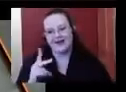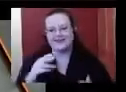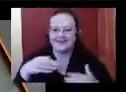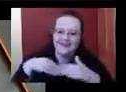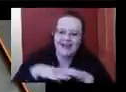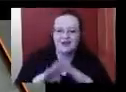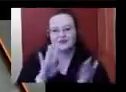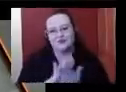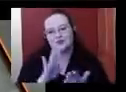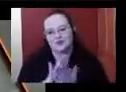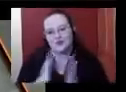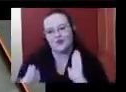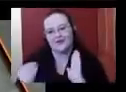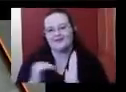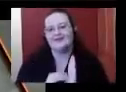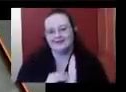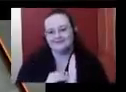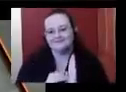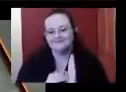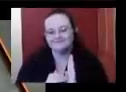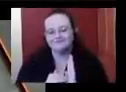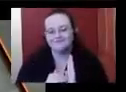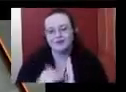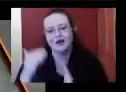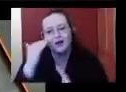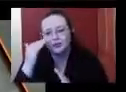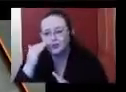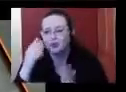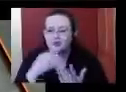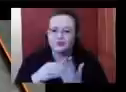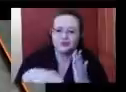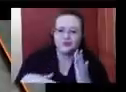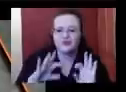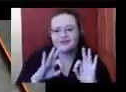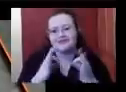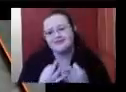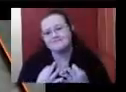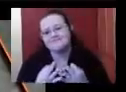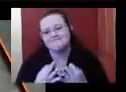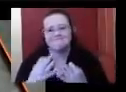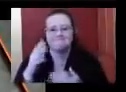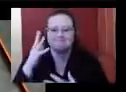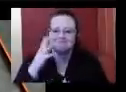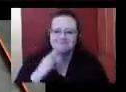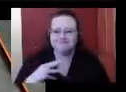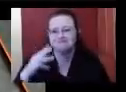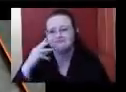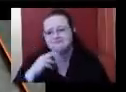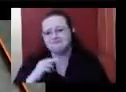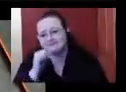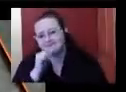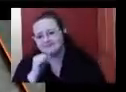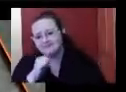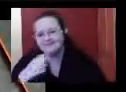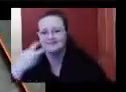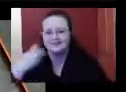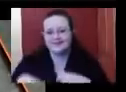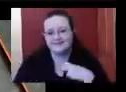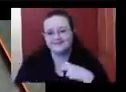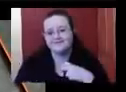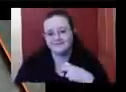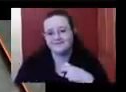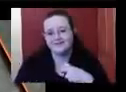We all know how much students and families have been through because of the pandemic. And school is so much more